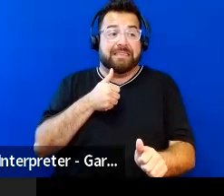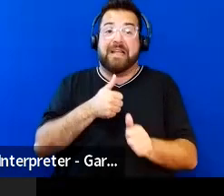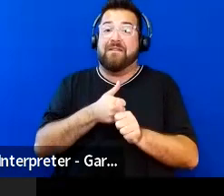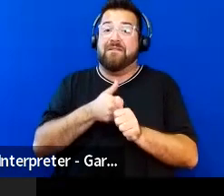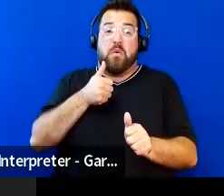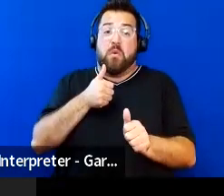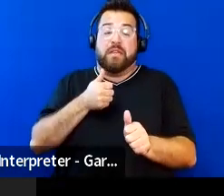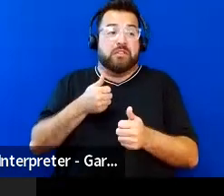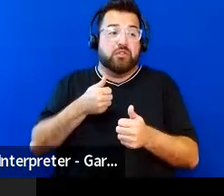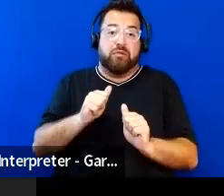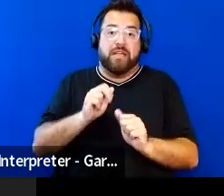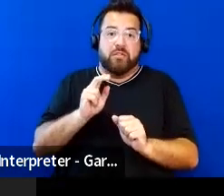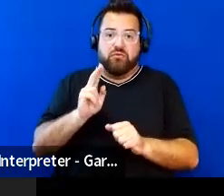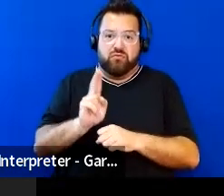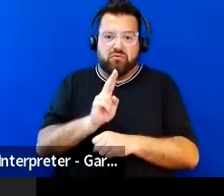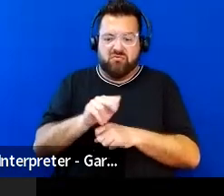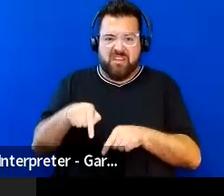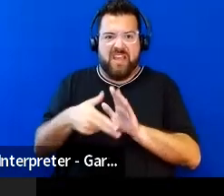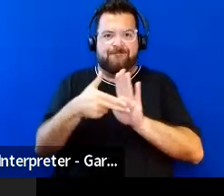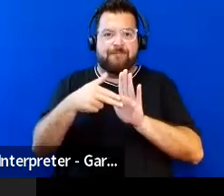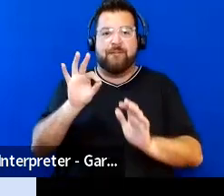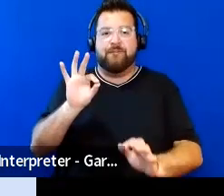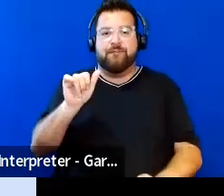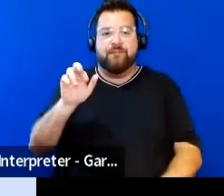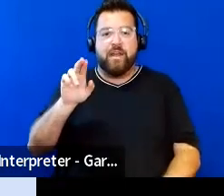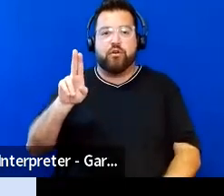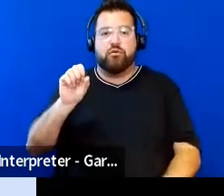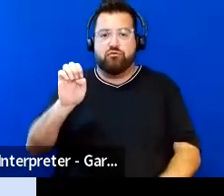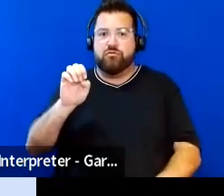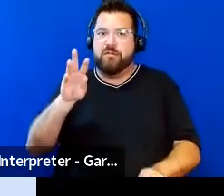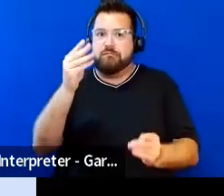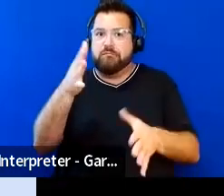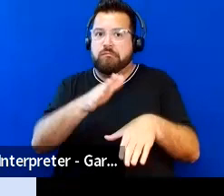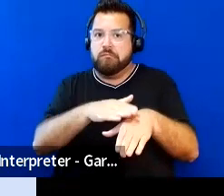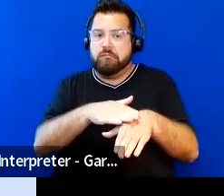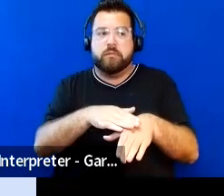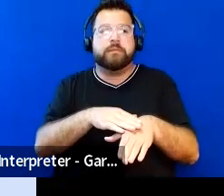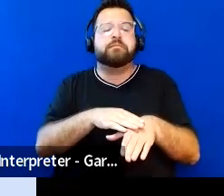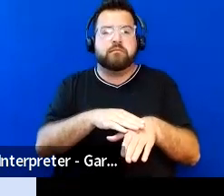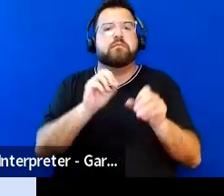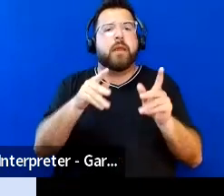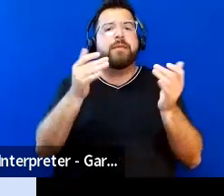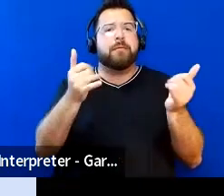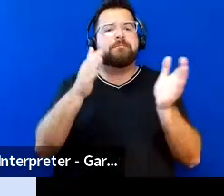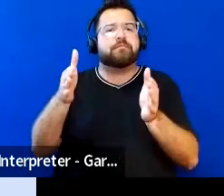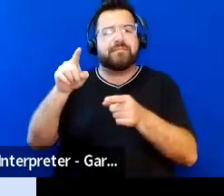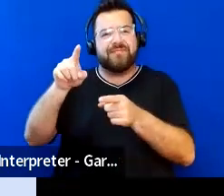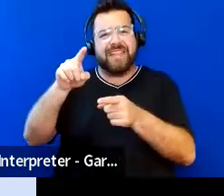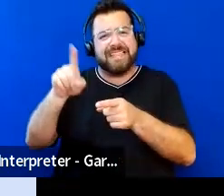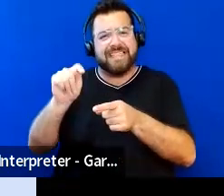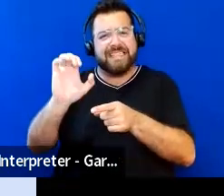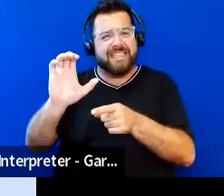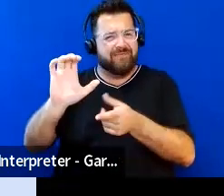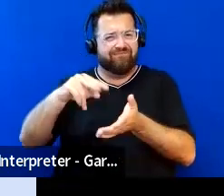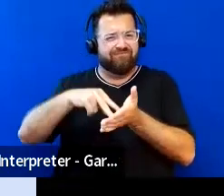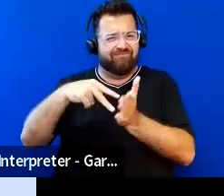to fall into fair use. Okay, just a warning. Okay, so what is zero textbook cost?